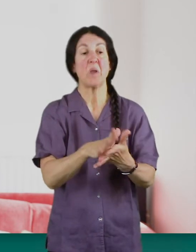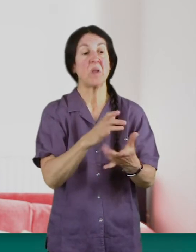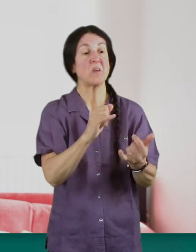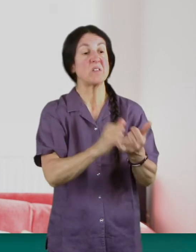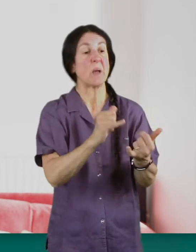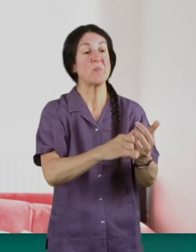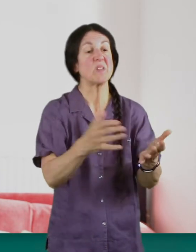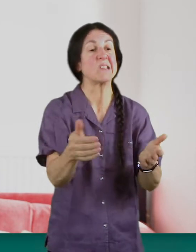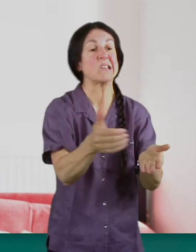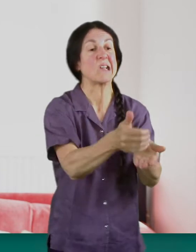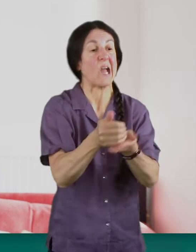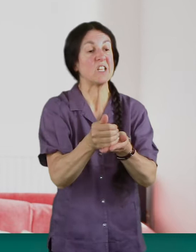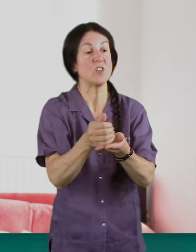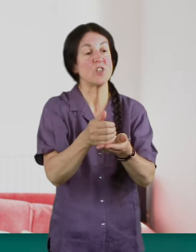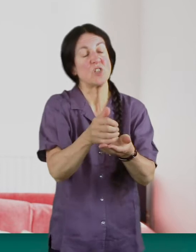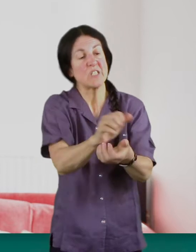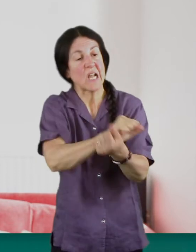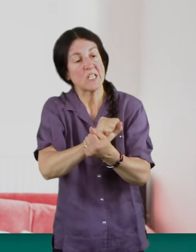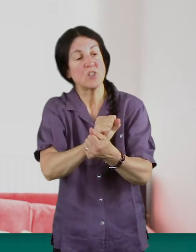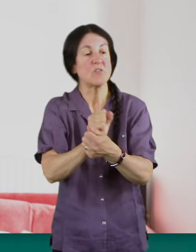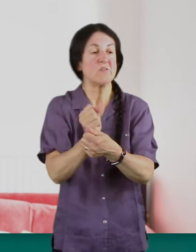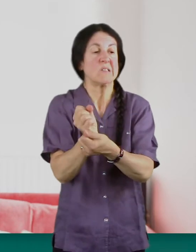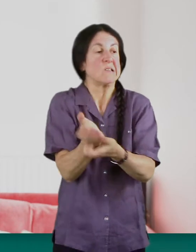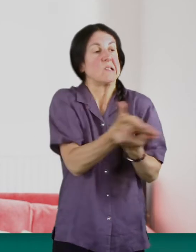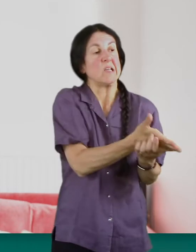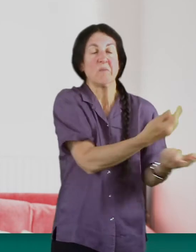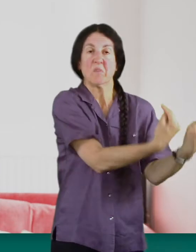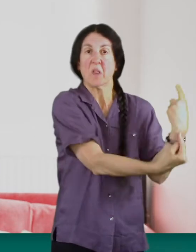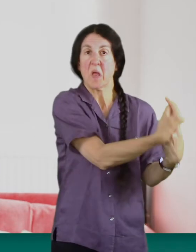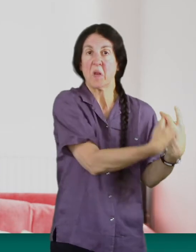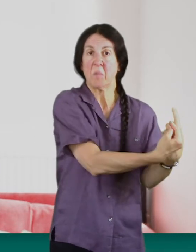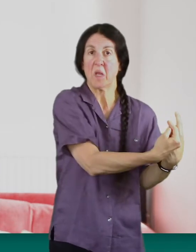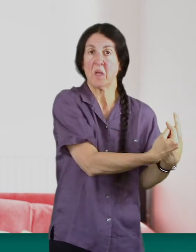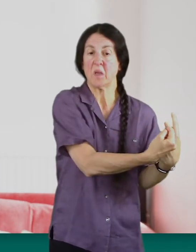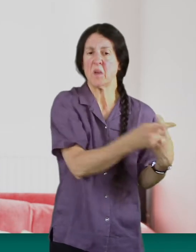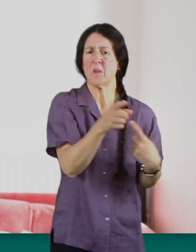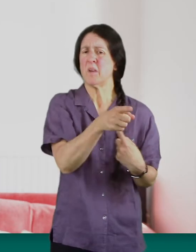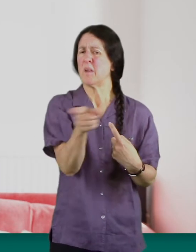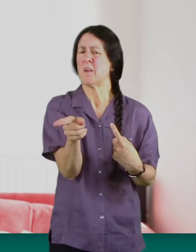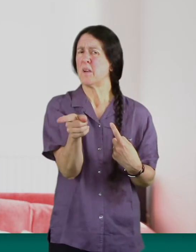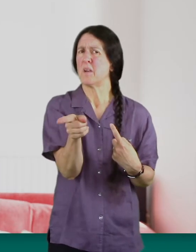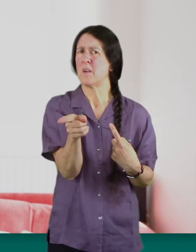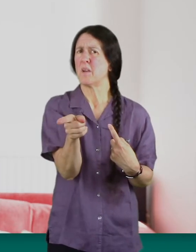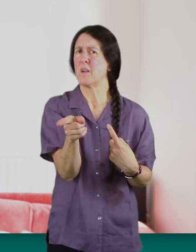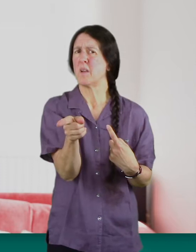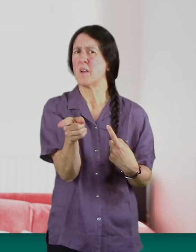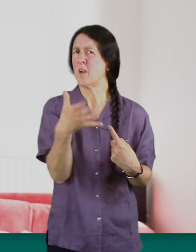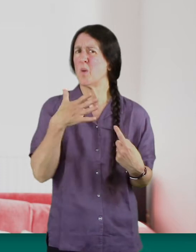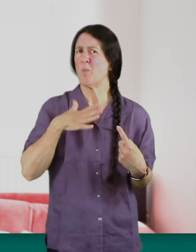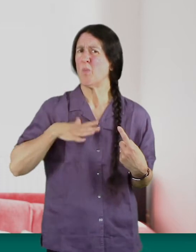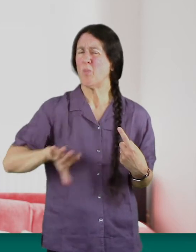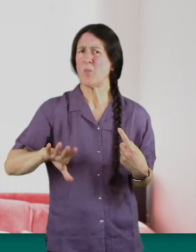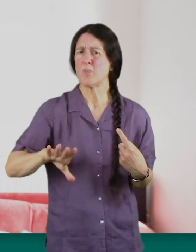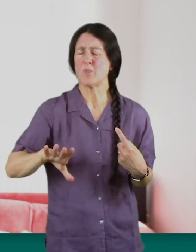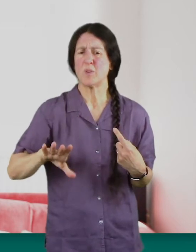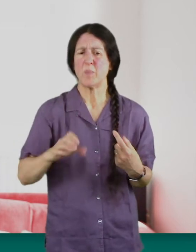the Philistines, basically to keep the peace. What it tells us is that they are not interested in